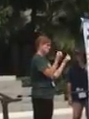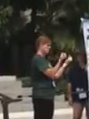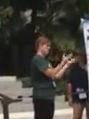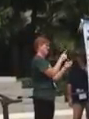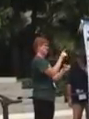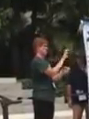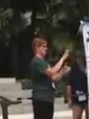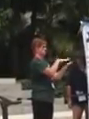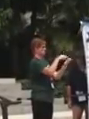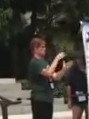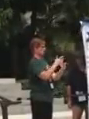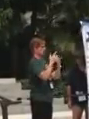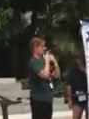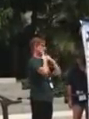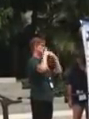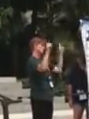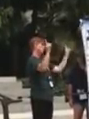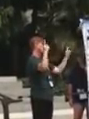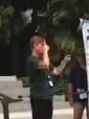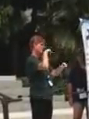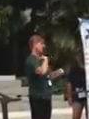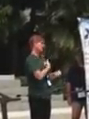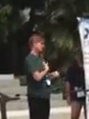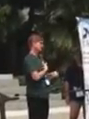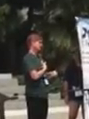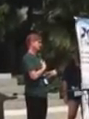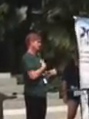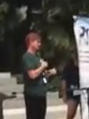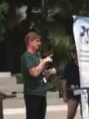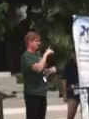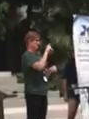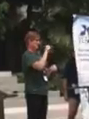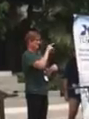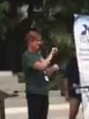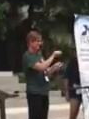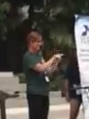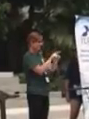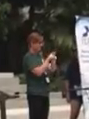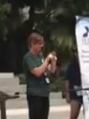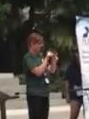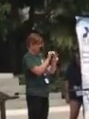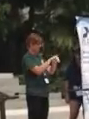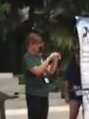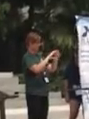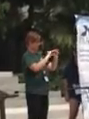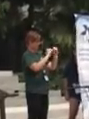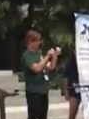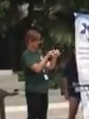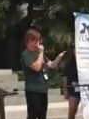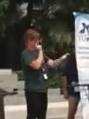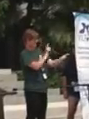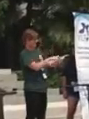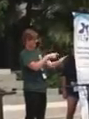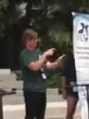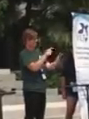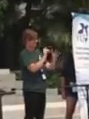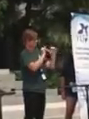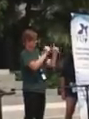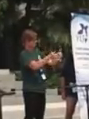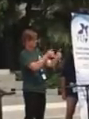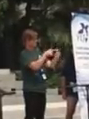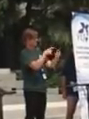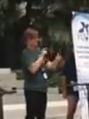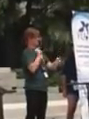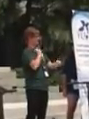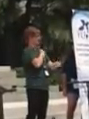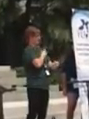a huge accomplishment for us. Danny even got recognized and awarded by Senator Ellen